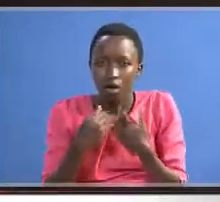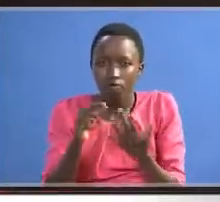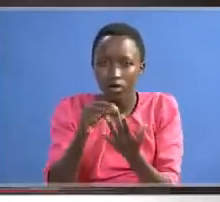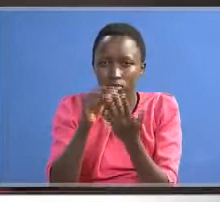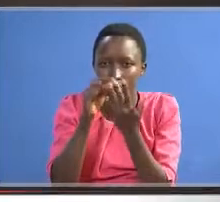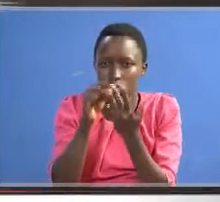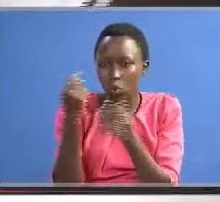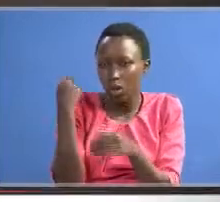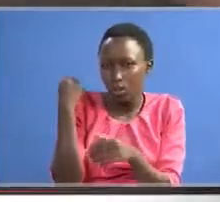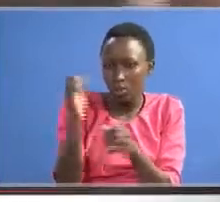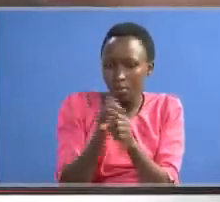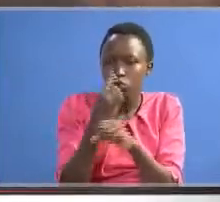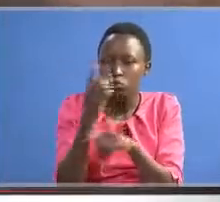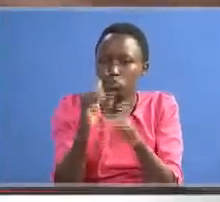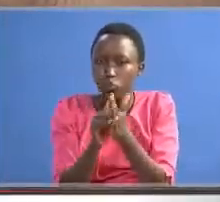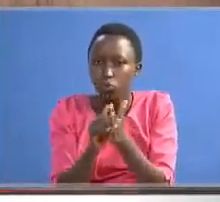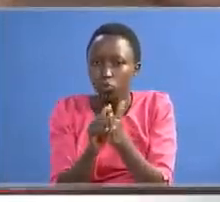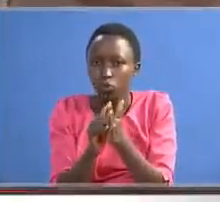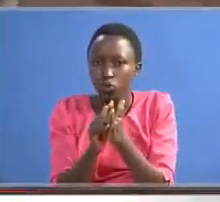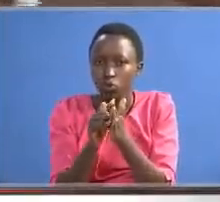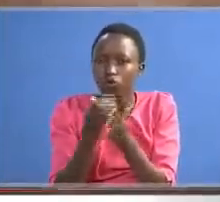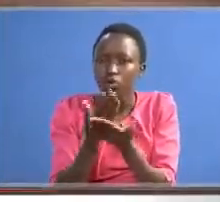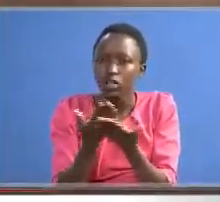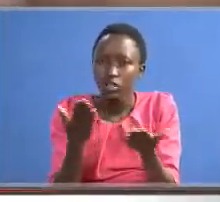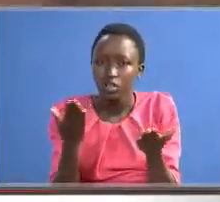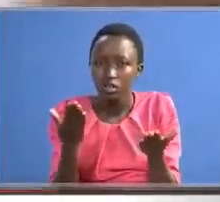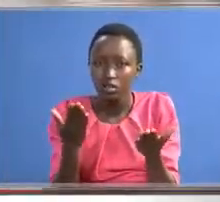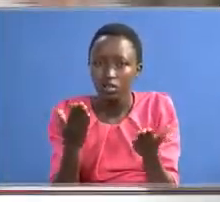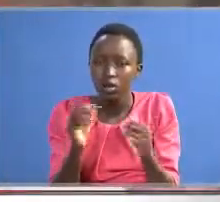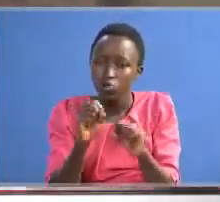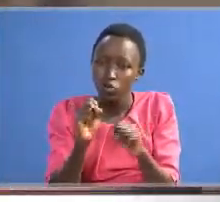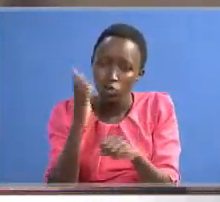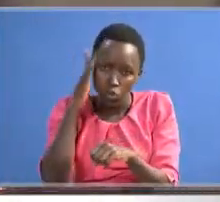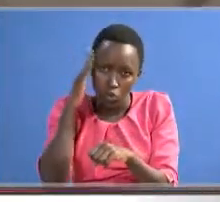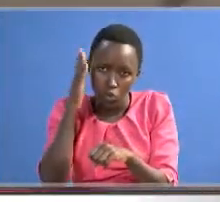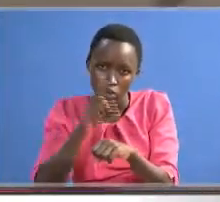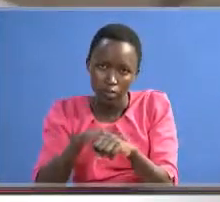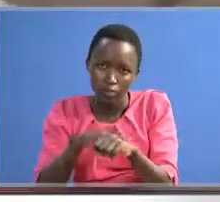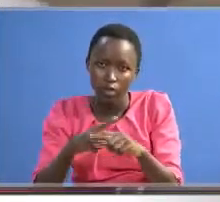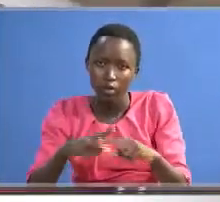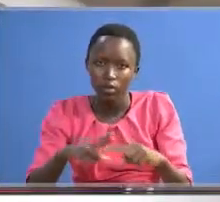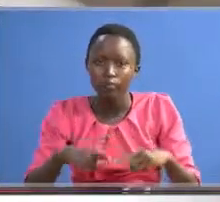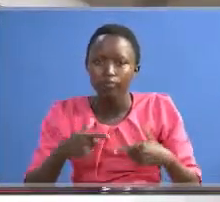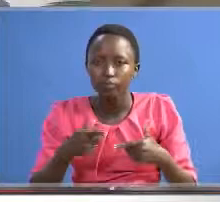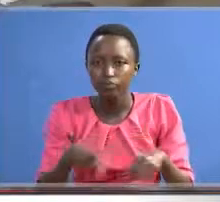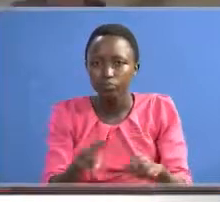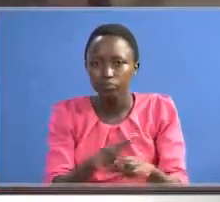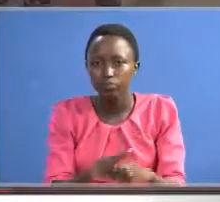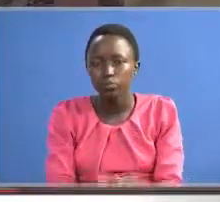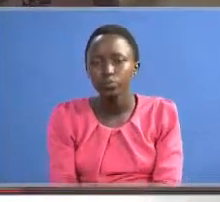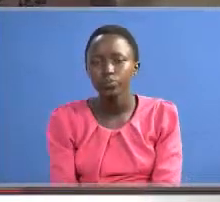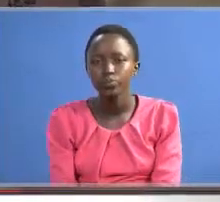serial numbers, which ensures that your high-risk assets are easily identifiable during their lifespan.